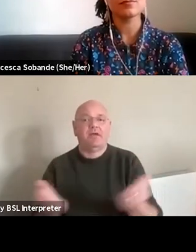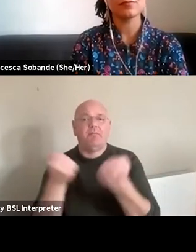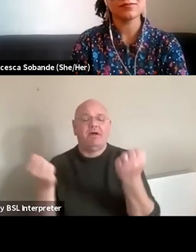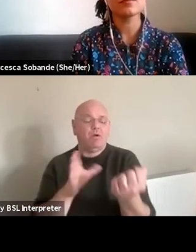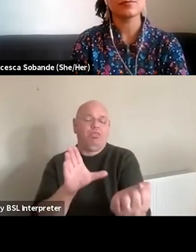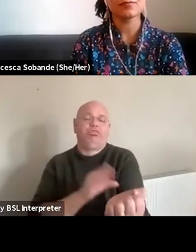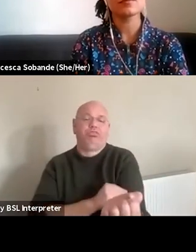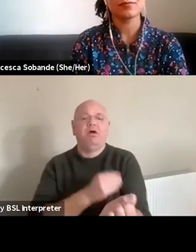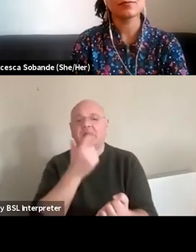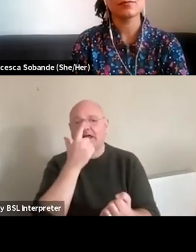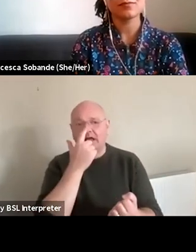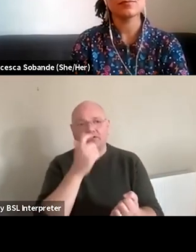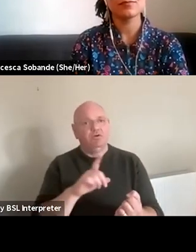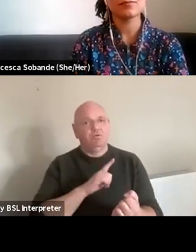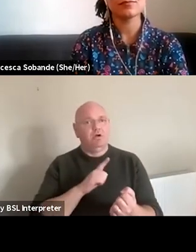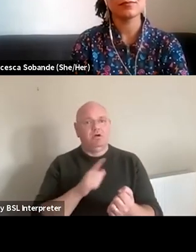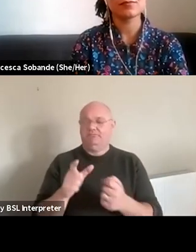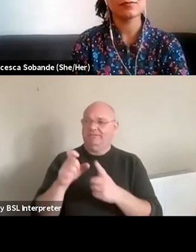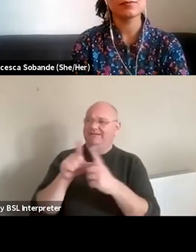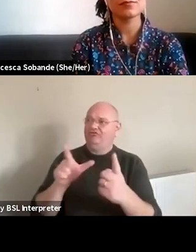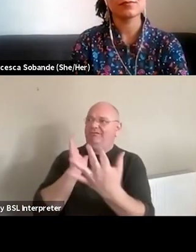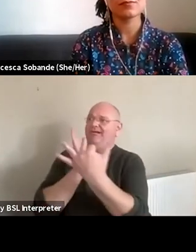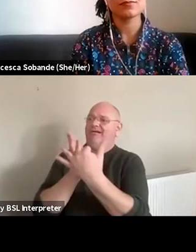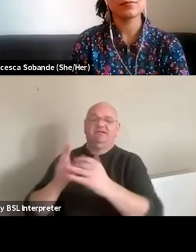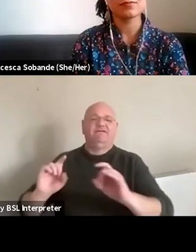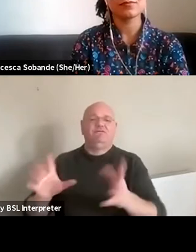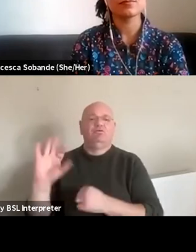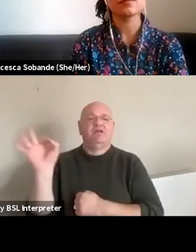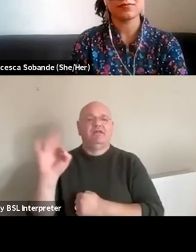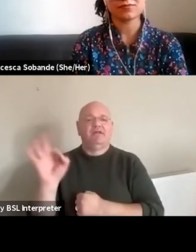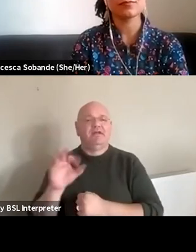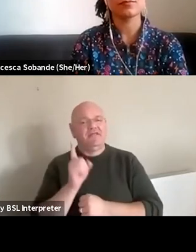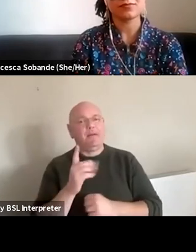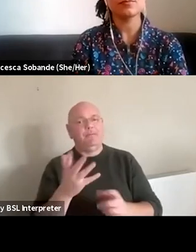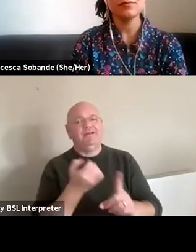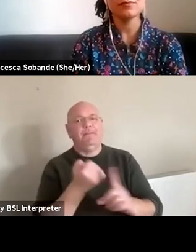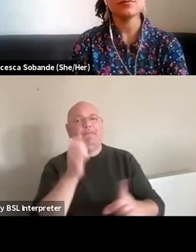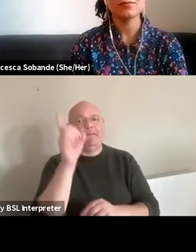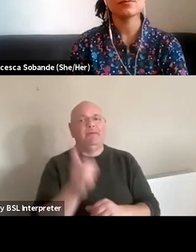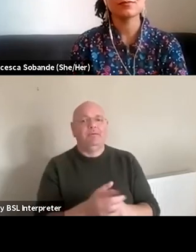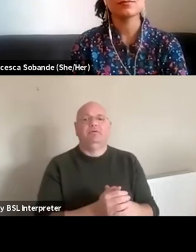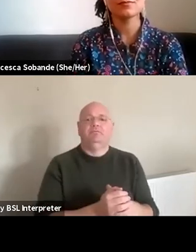having a digital imprint, not having the resources to have that sort of life also impacted people significantly.